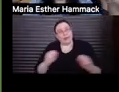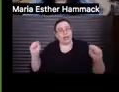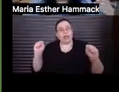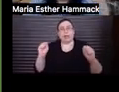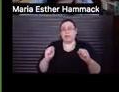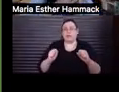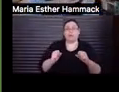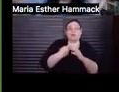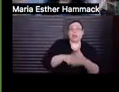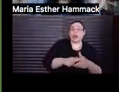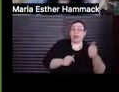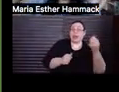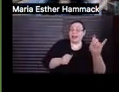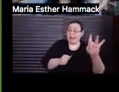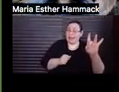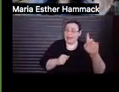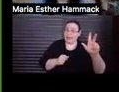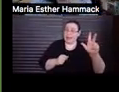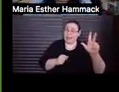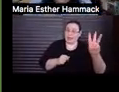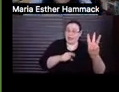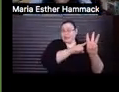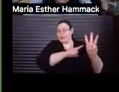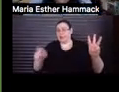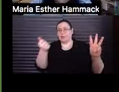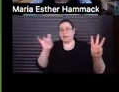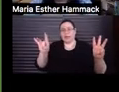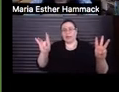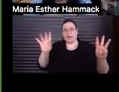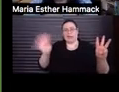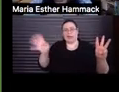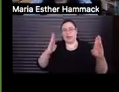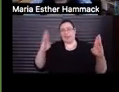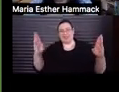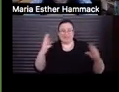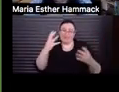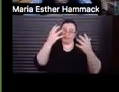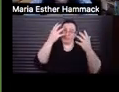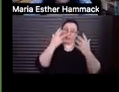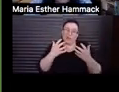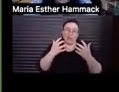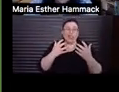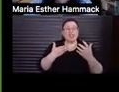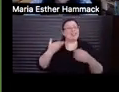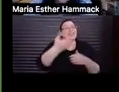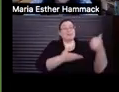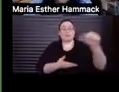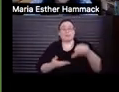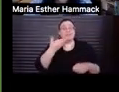as 1836 all the way to the 1840s. And so unfortunately her claims were denied.